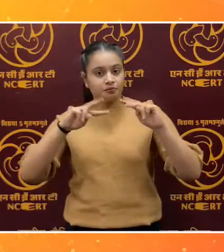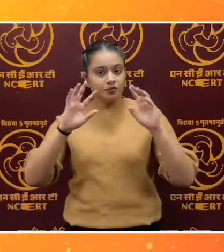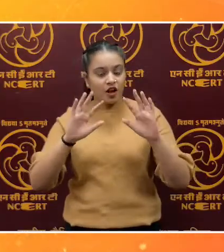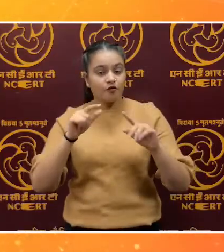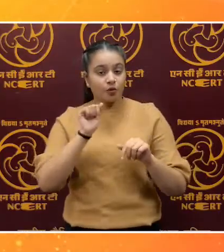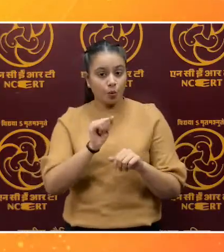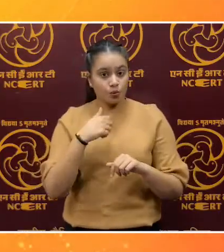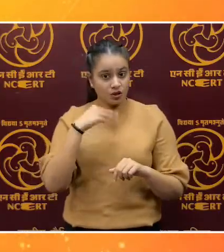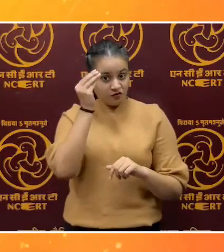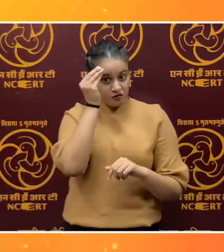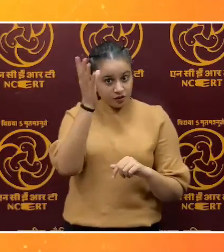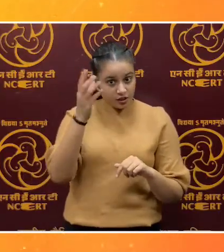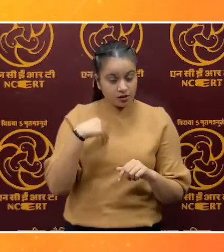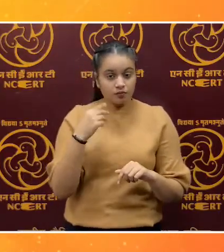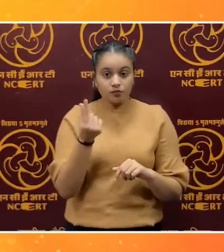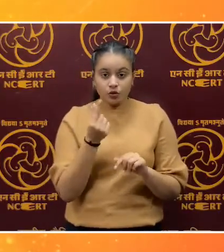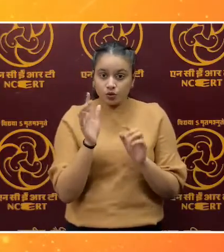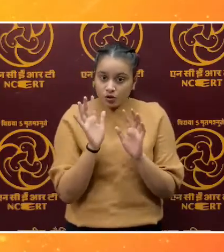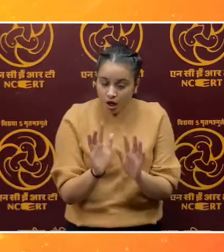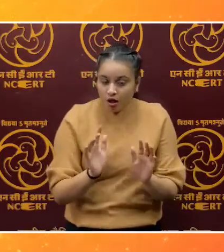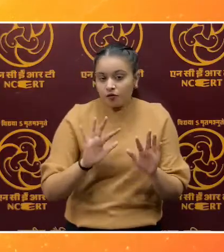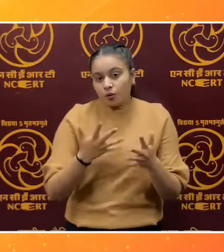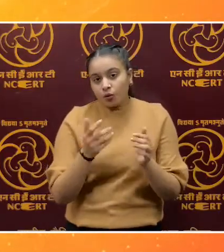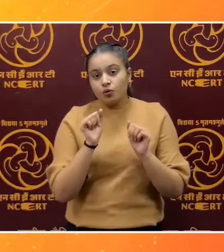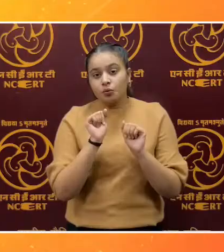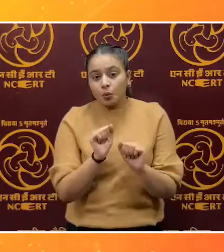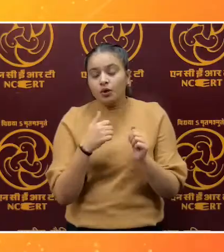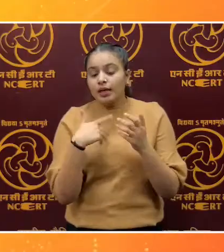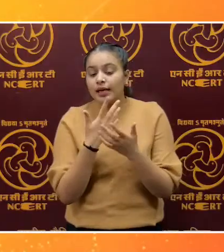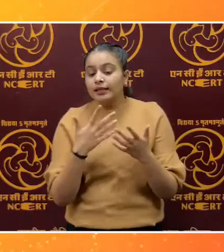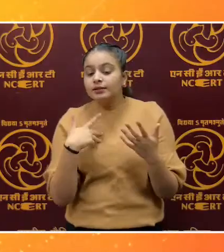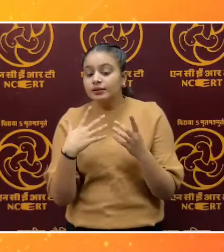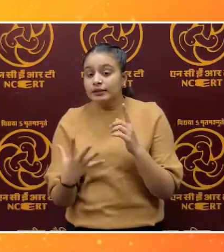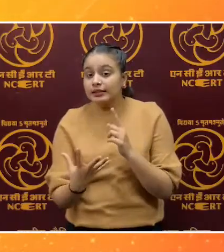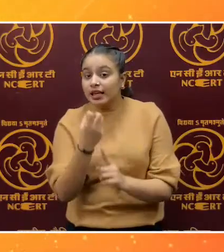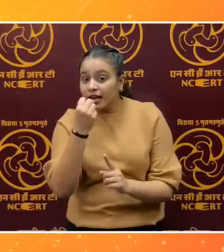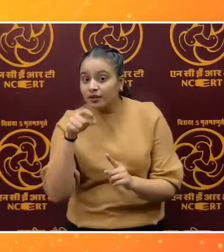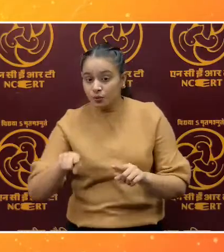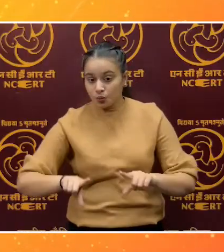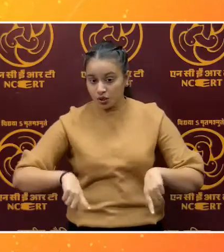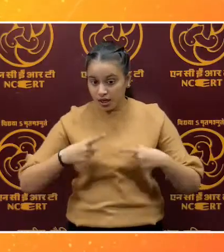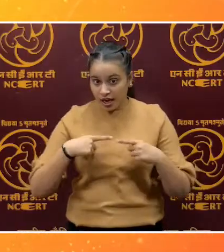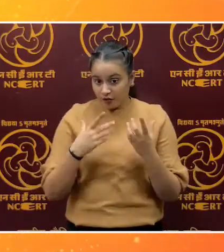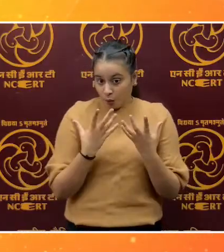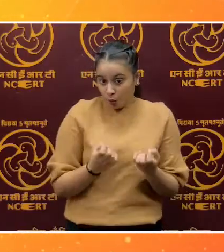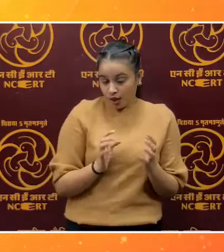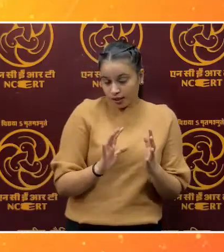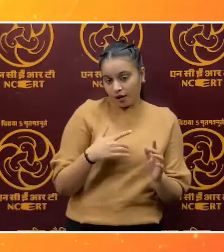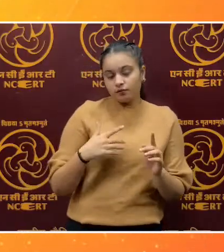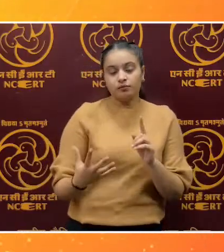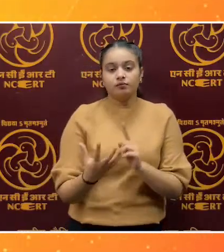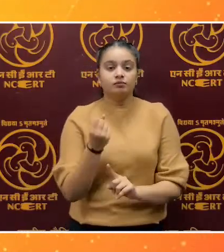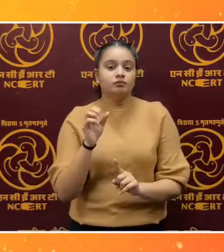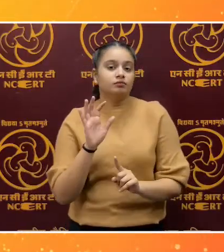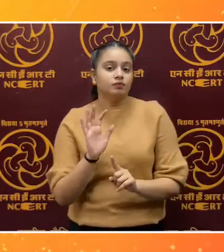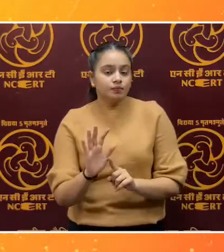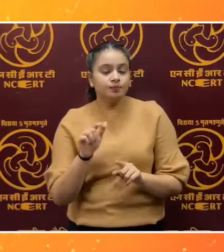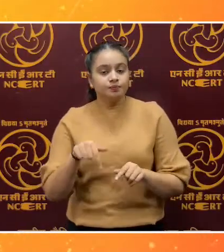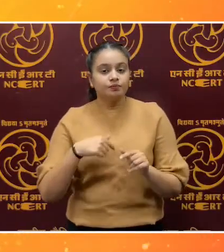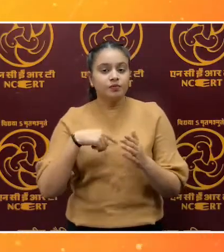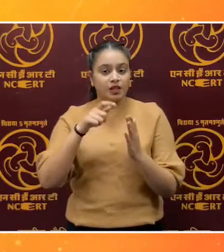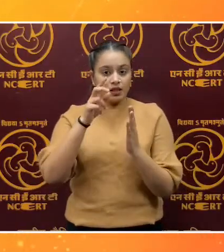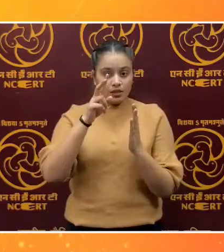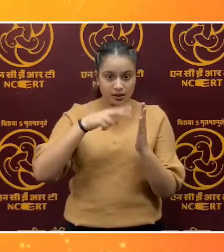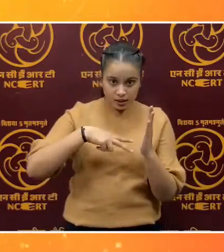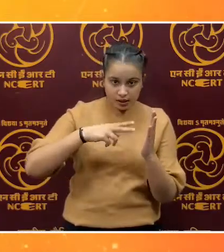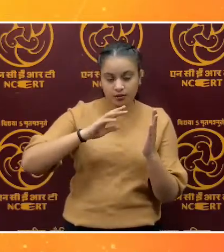wisdom by uses wisdom to get something in his life what he wanted. Okay. And we are going to just read about